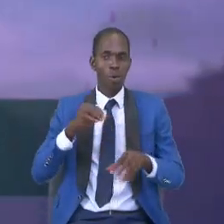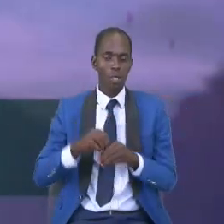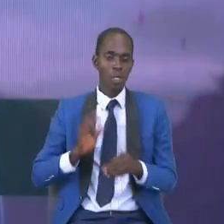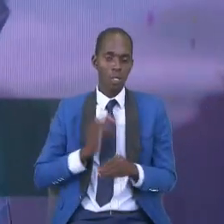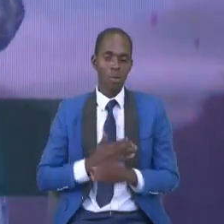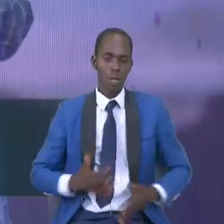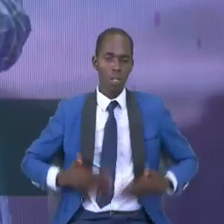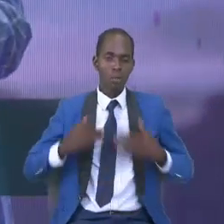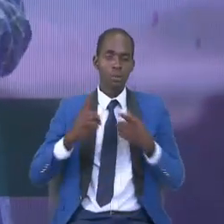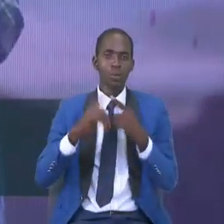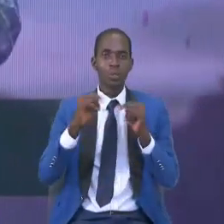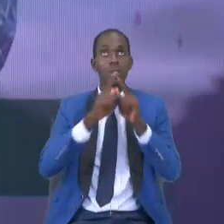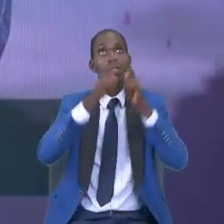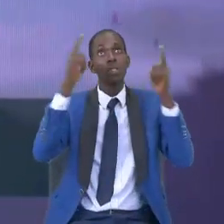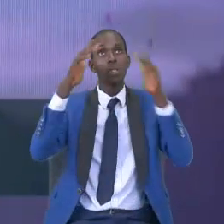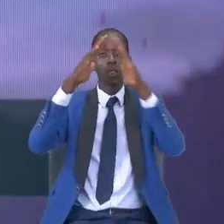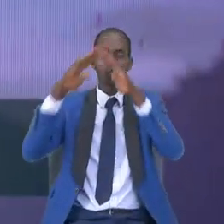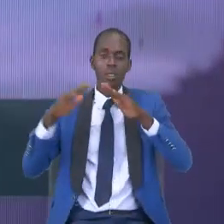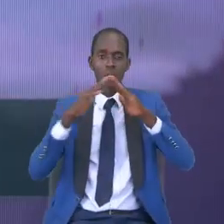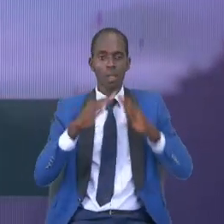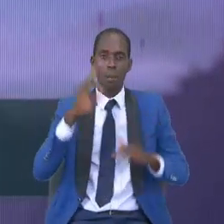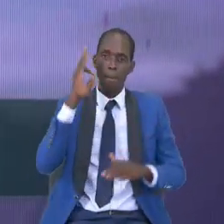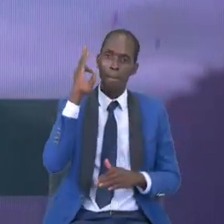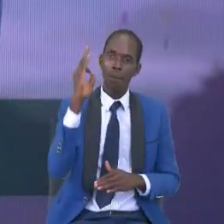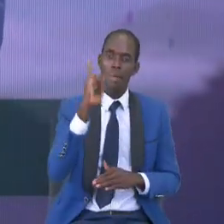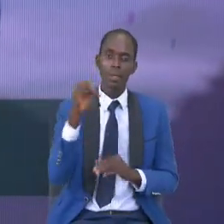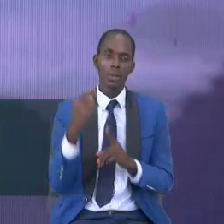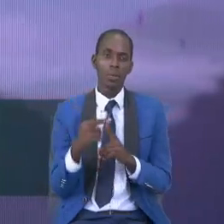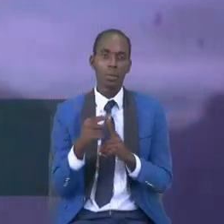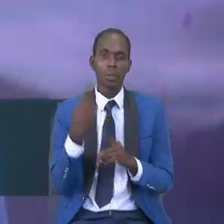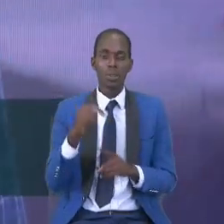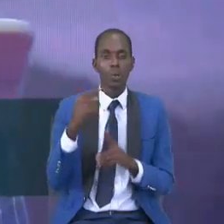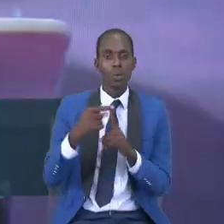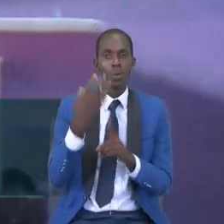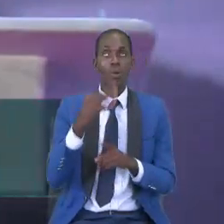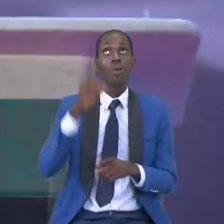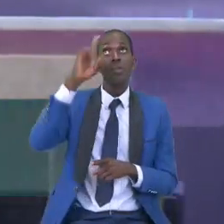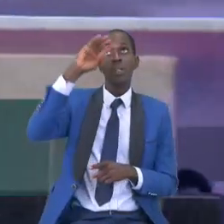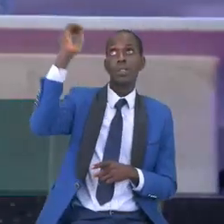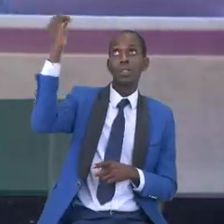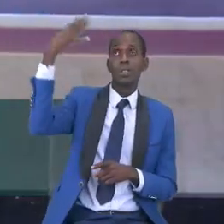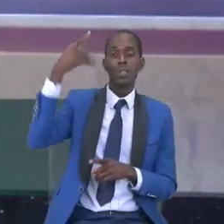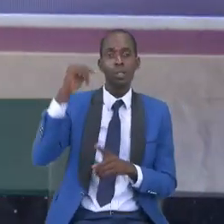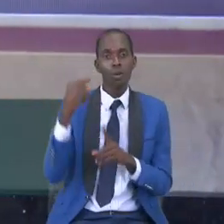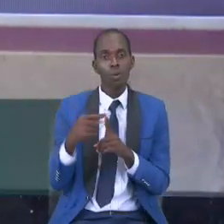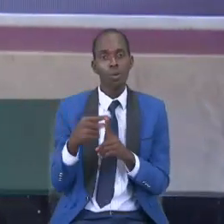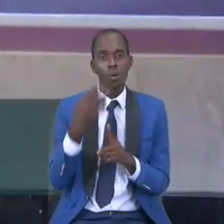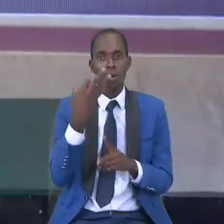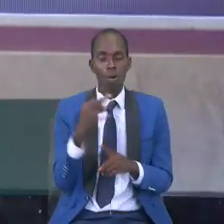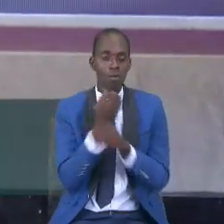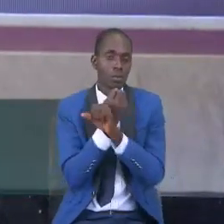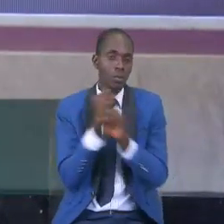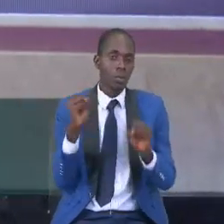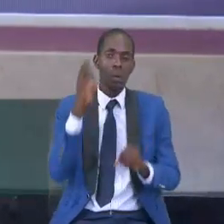great cities, preaching the word, the word of his grace, preaching the word of